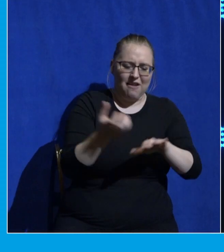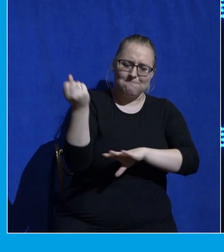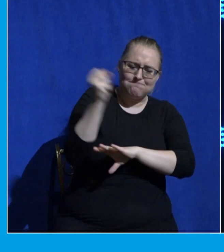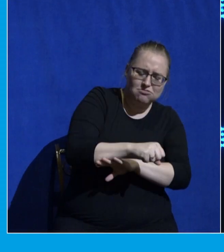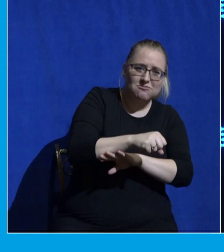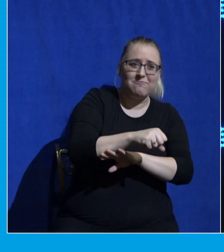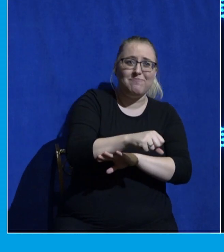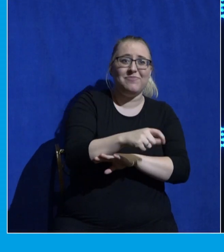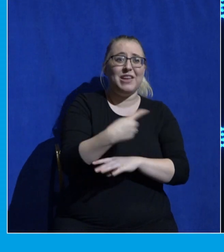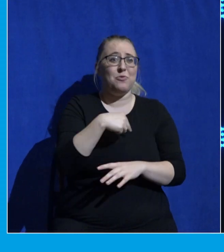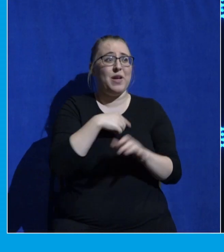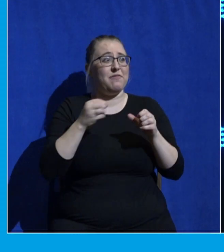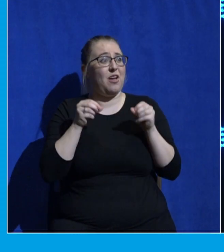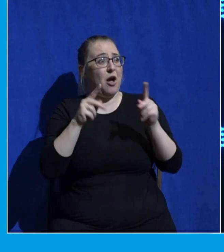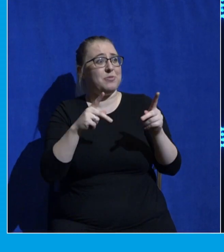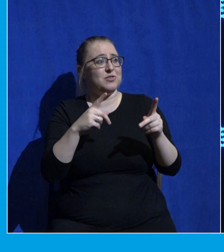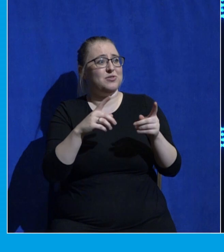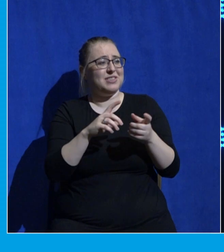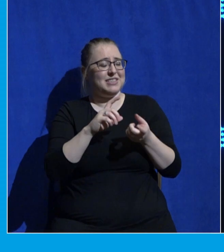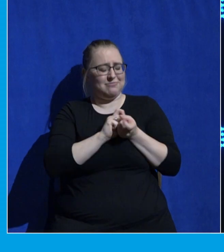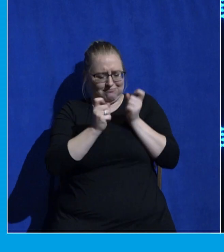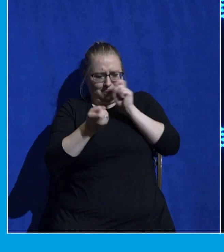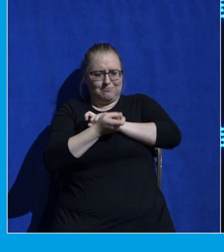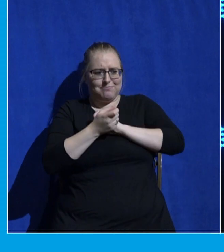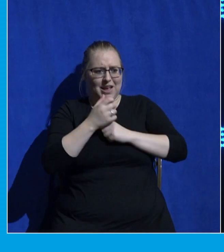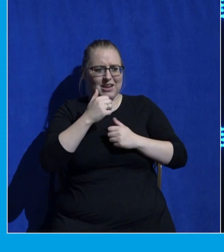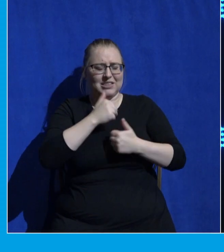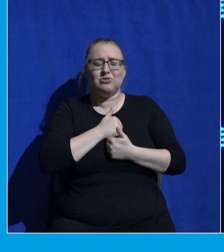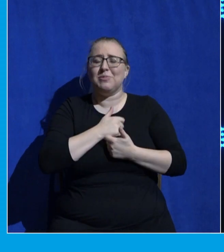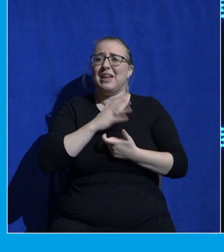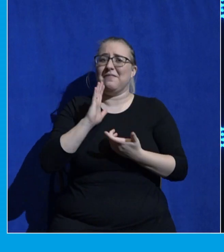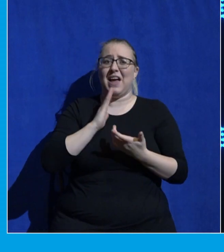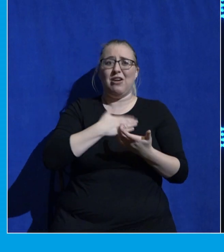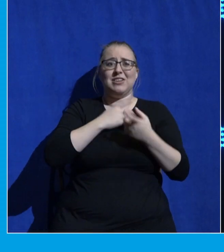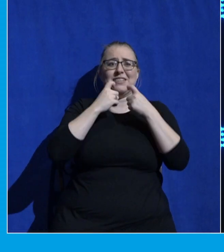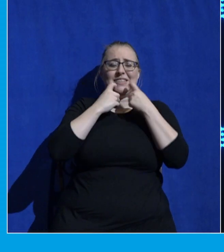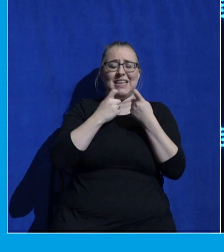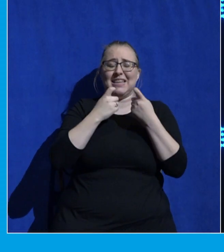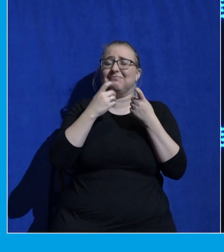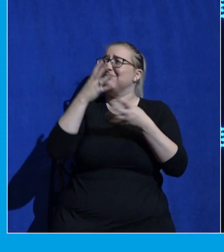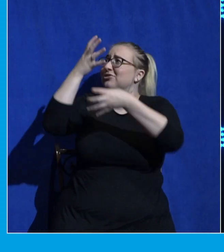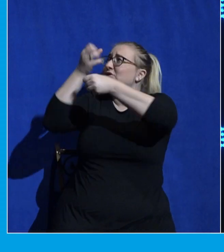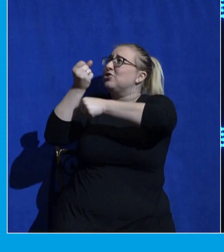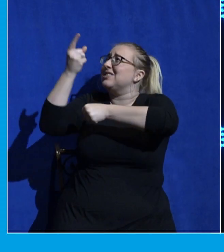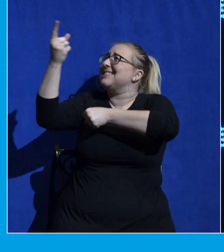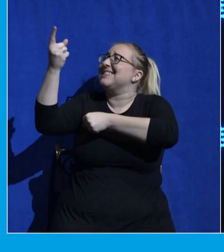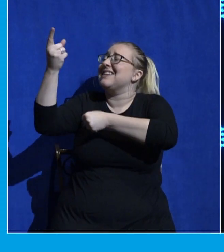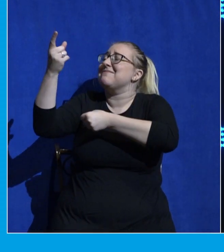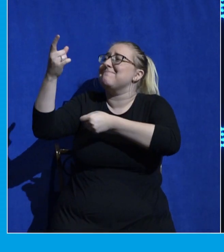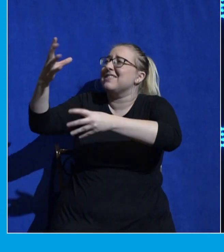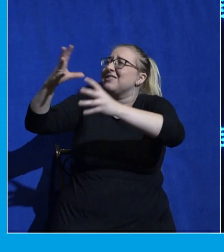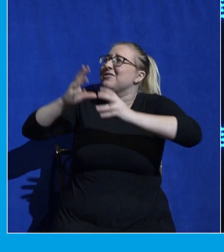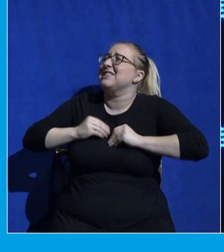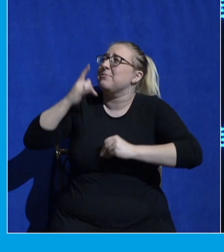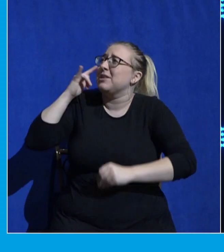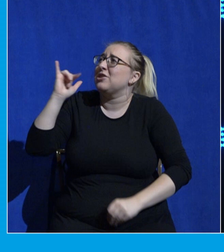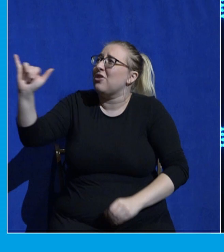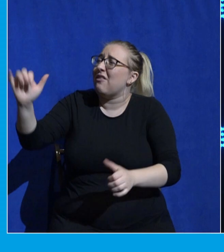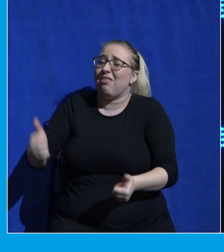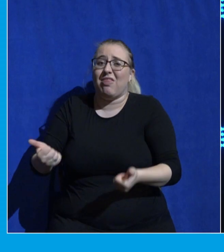repent of our sin, to repent of going our own way, and to trust in him as Lord, to receive eternal life,